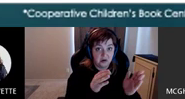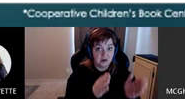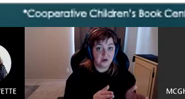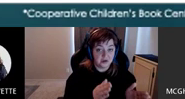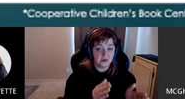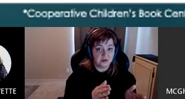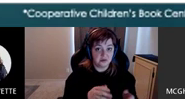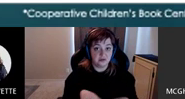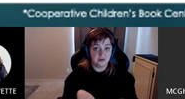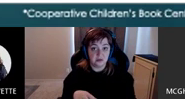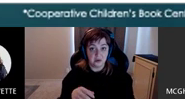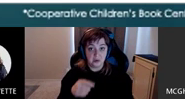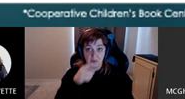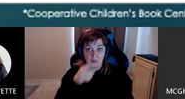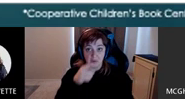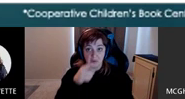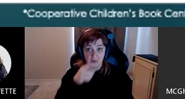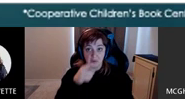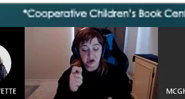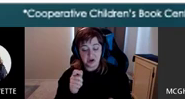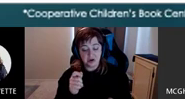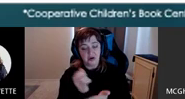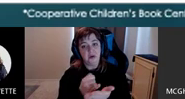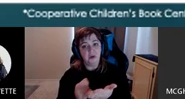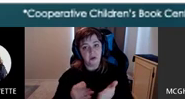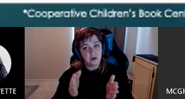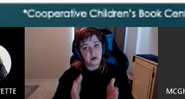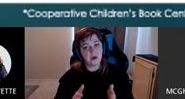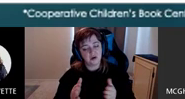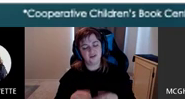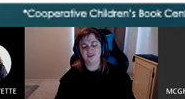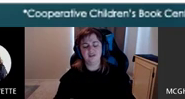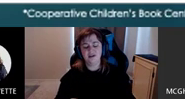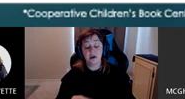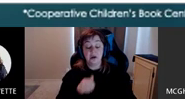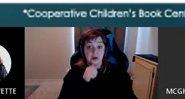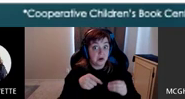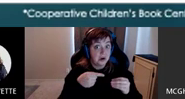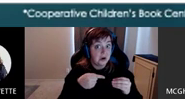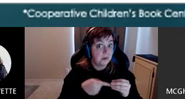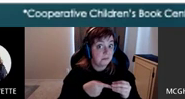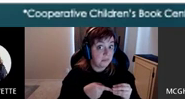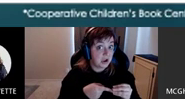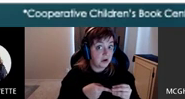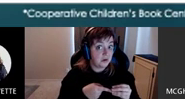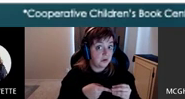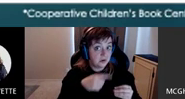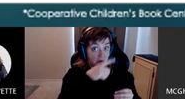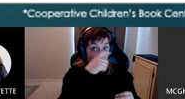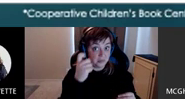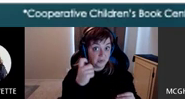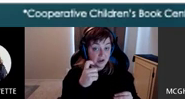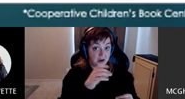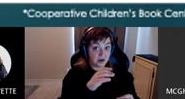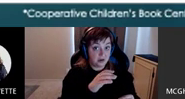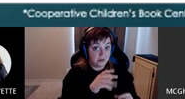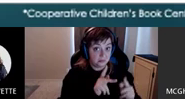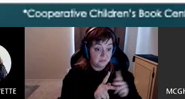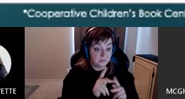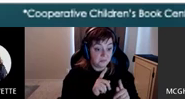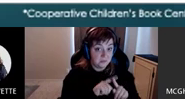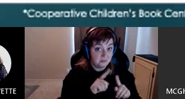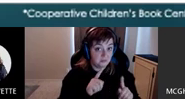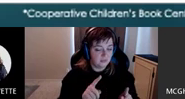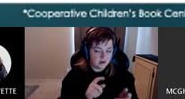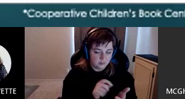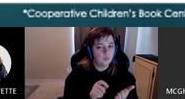about Black characters. It was just Black authors and Black illustrators. And or,